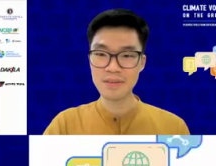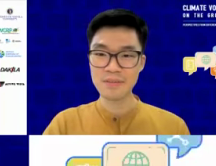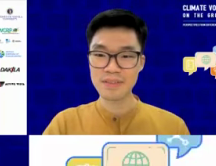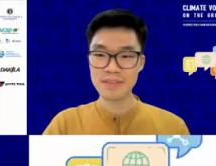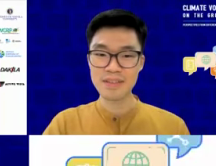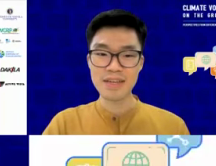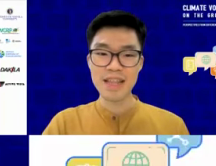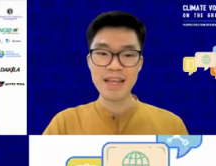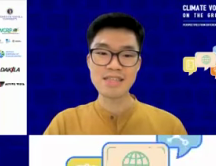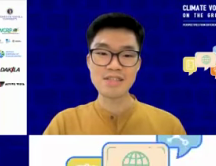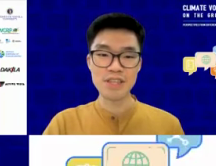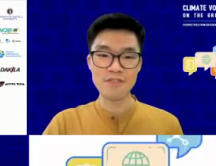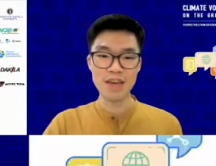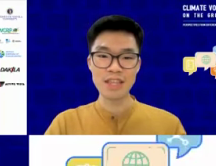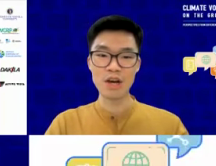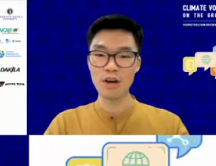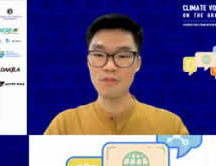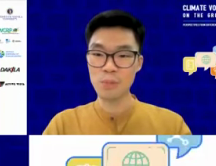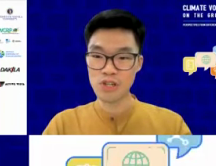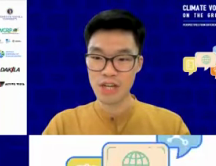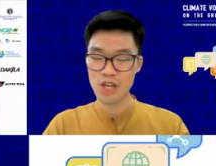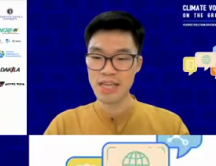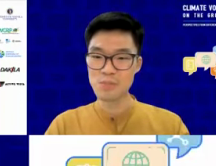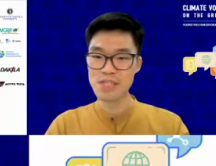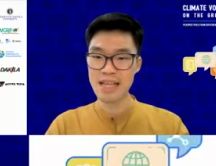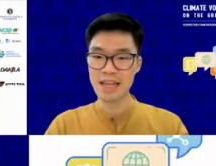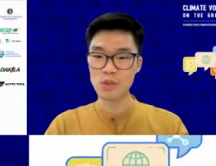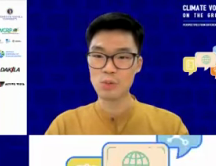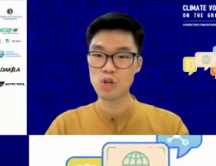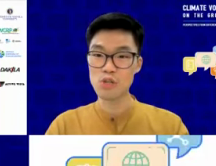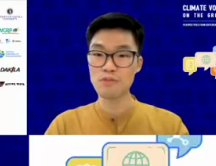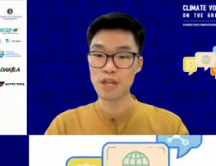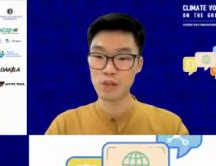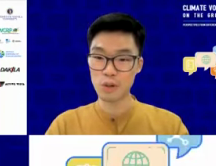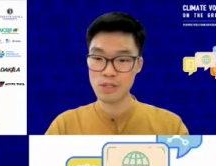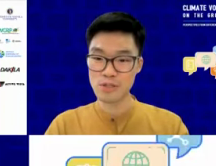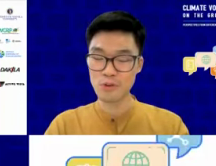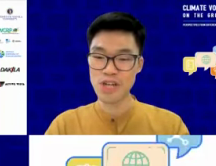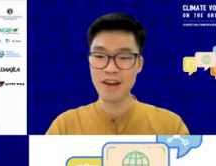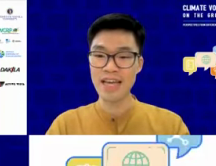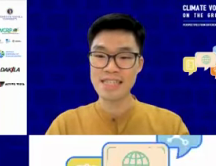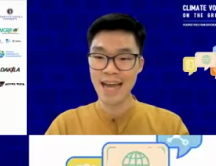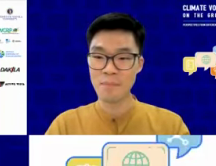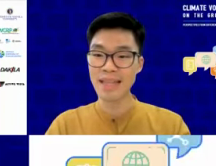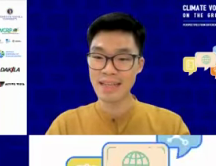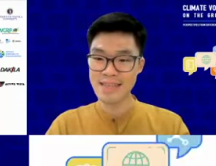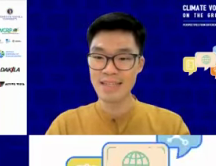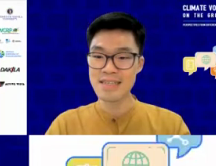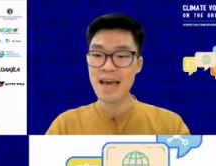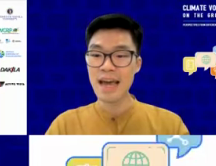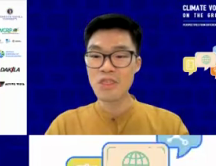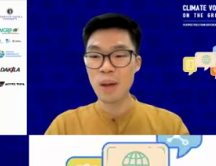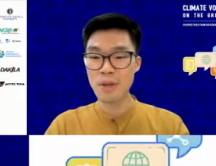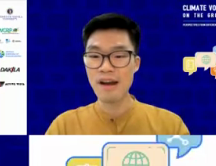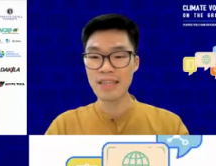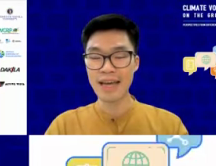speaker. This certificate of appreciation is presented to Joshua Villalobos for sharing his time and